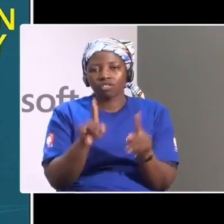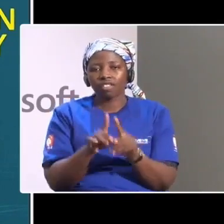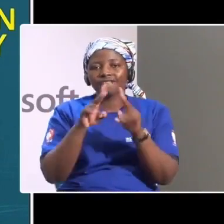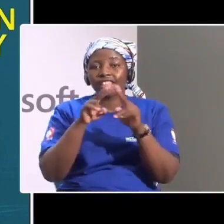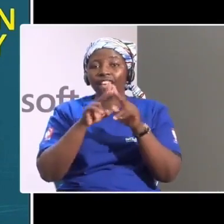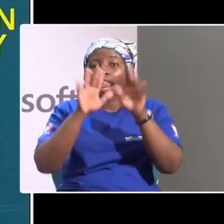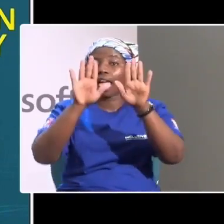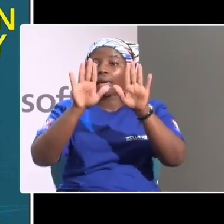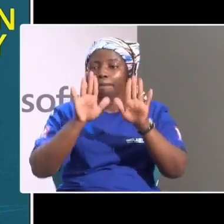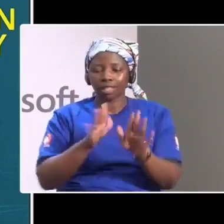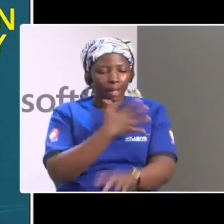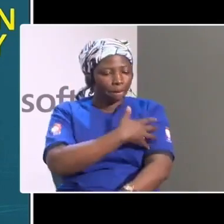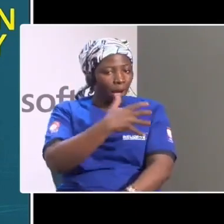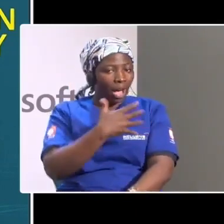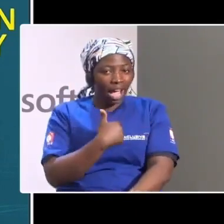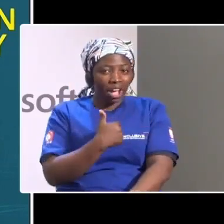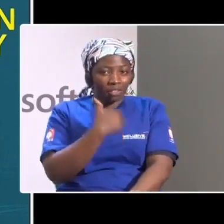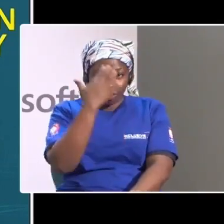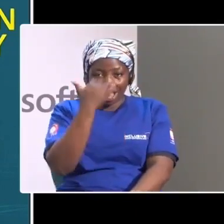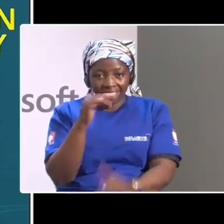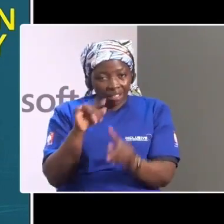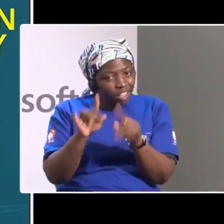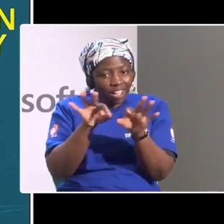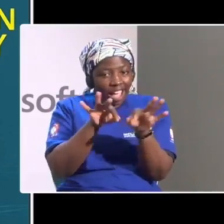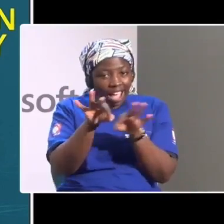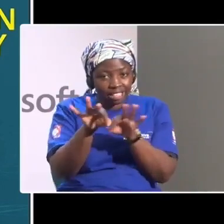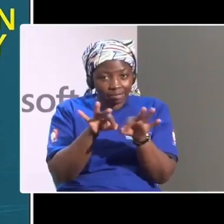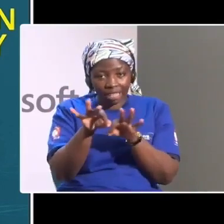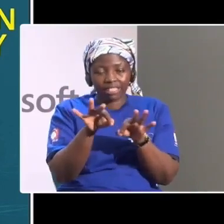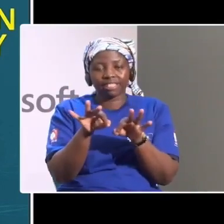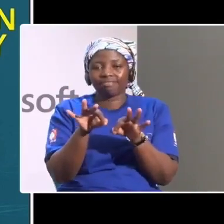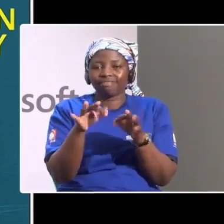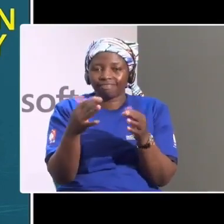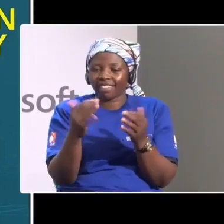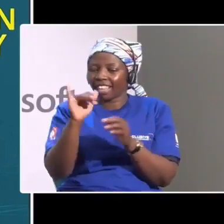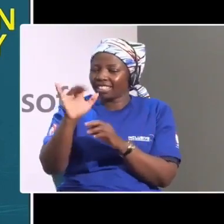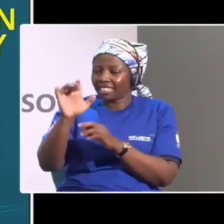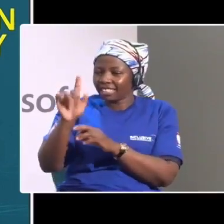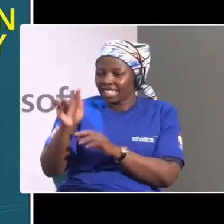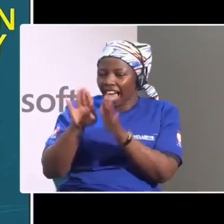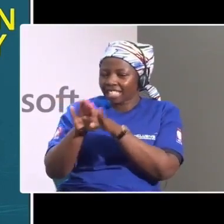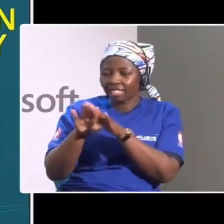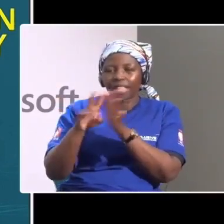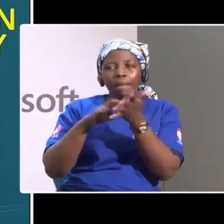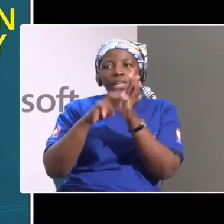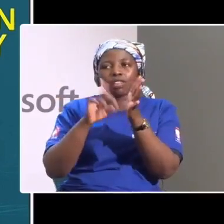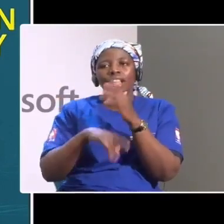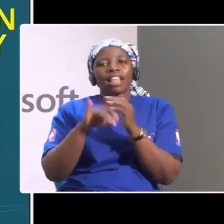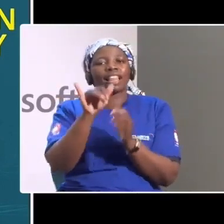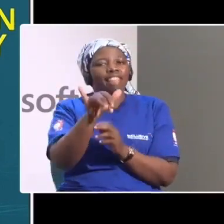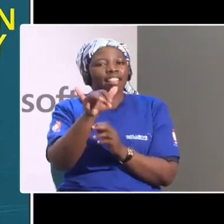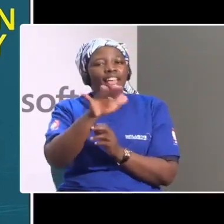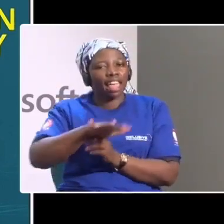important power, because they explain what is ICT accessibility, and in that context we are